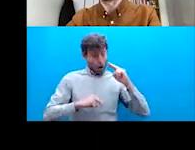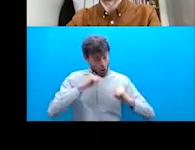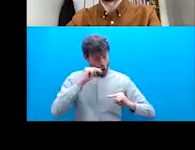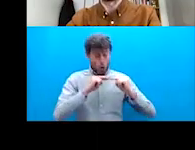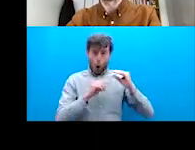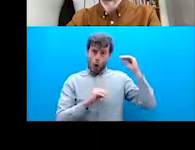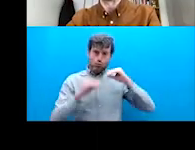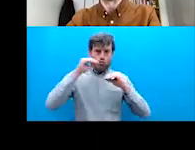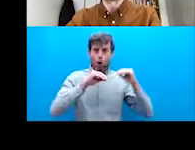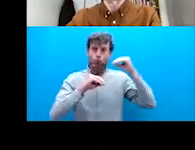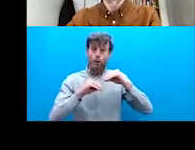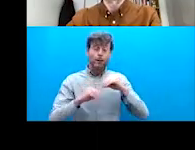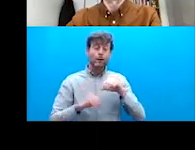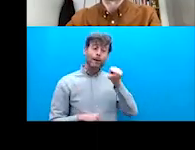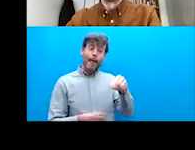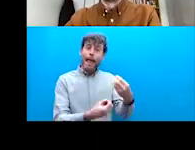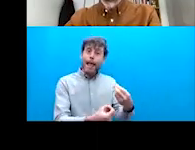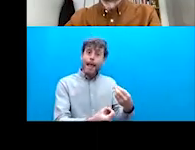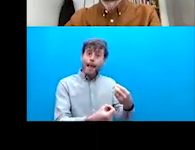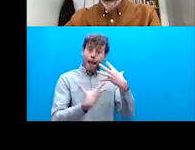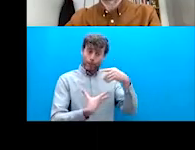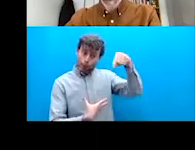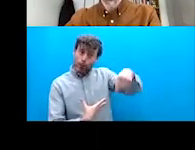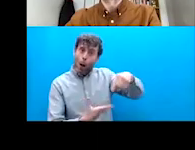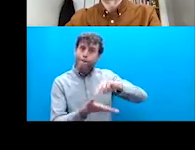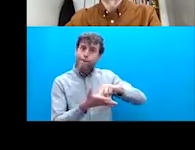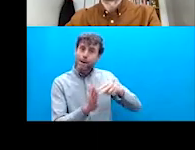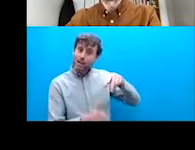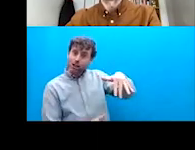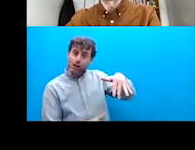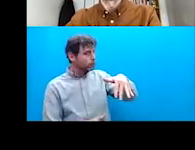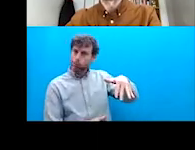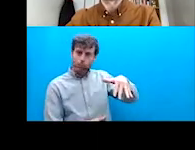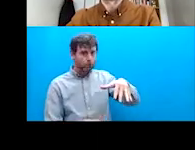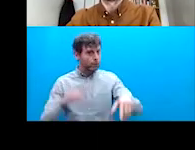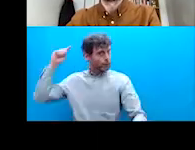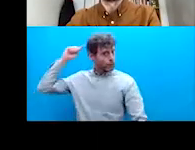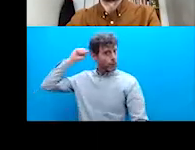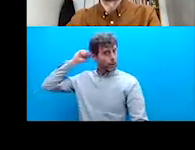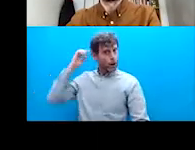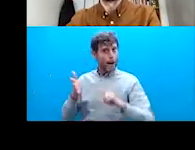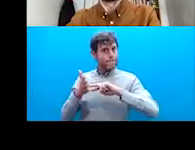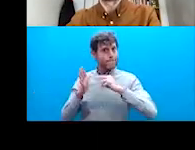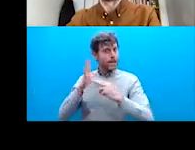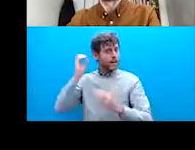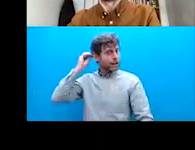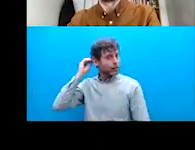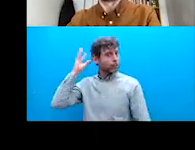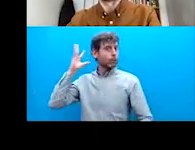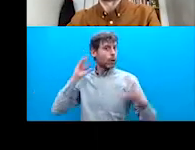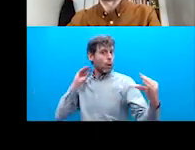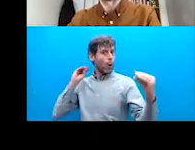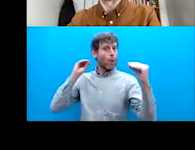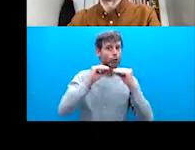not extracted from the input, but it has to be internally generated. So Andrea Moro has put it, I